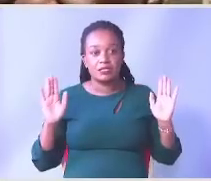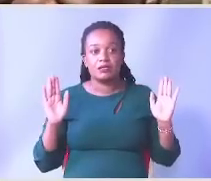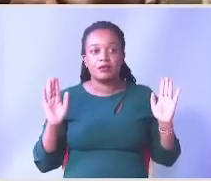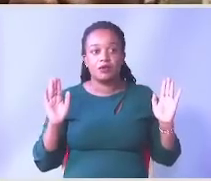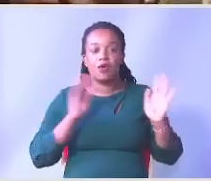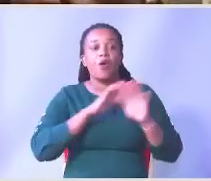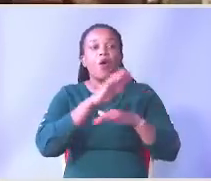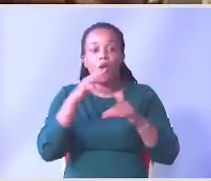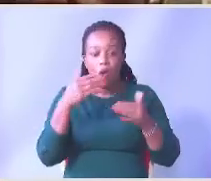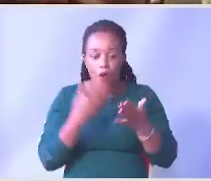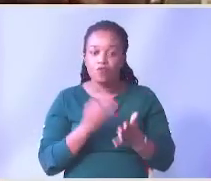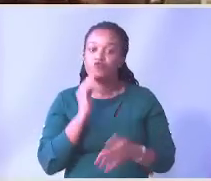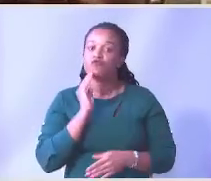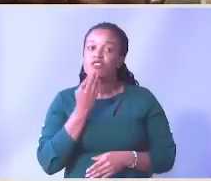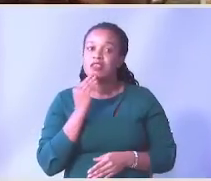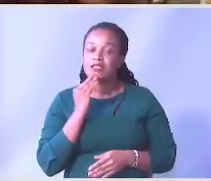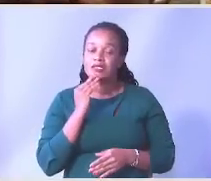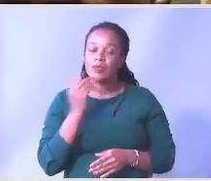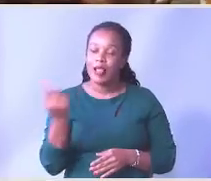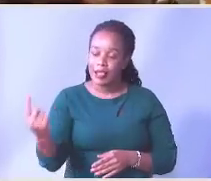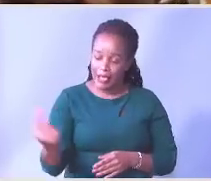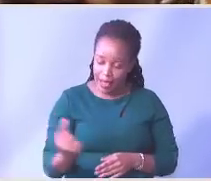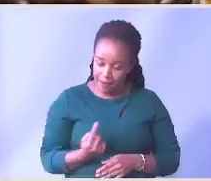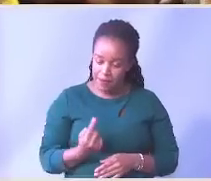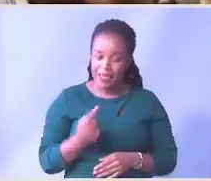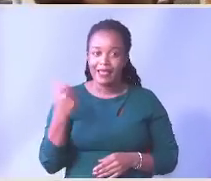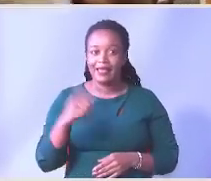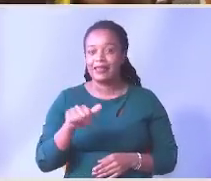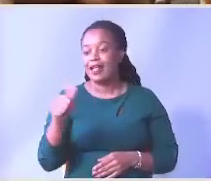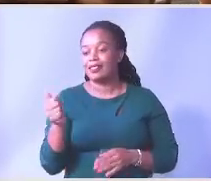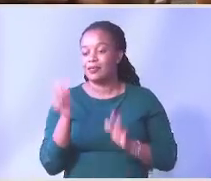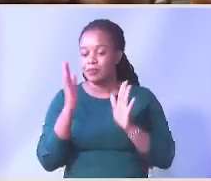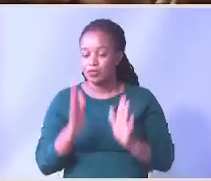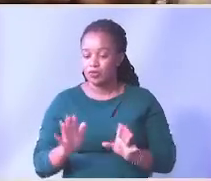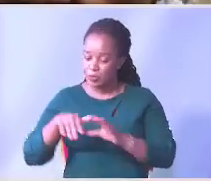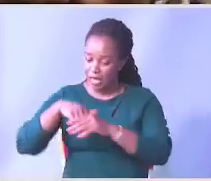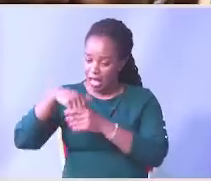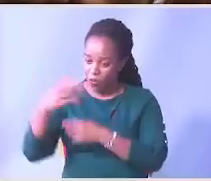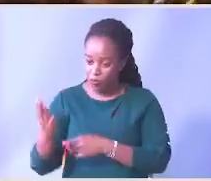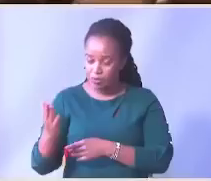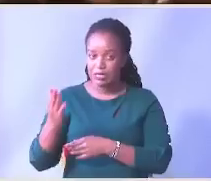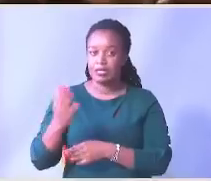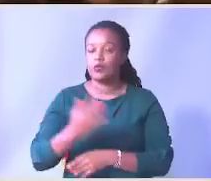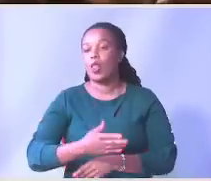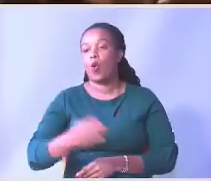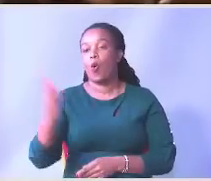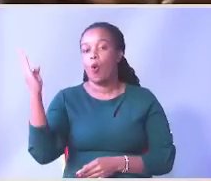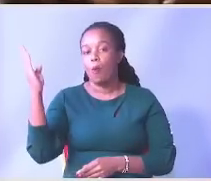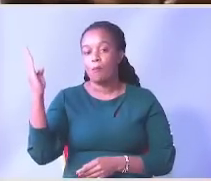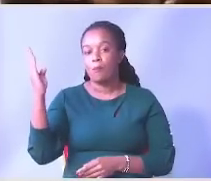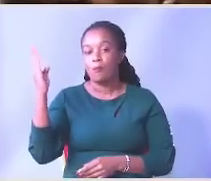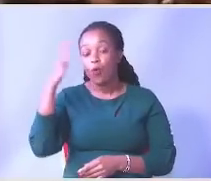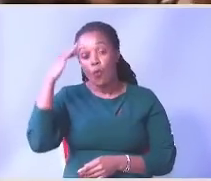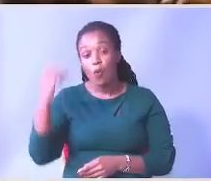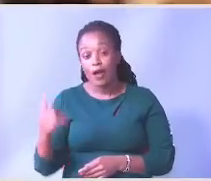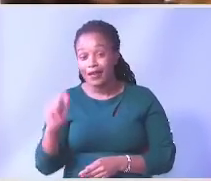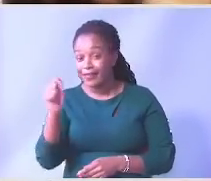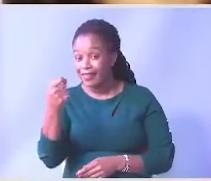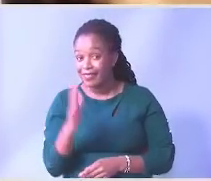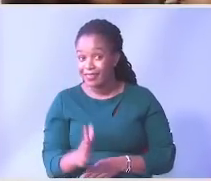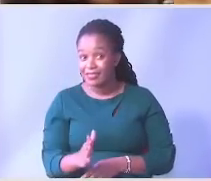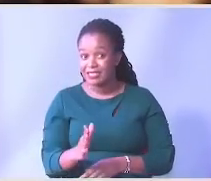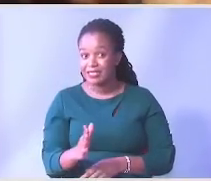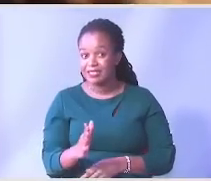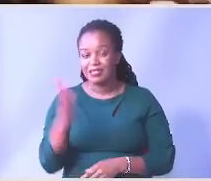will be here, and whoever will be outside, it will be his ticket to go home. Because Kenyans are now know